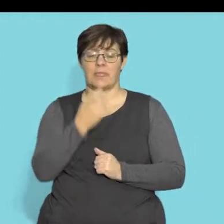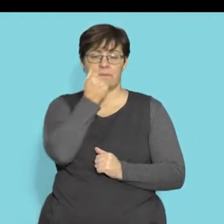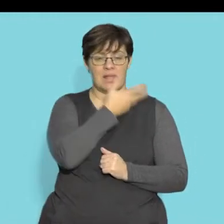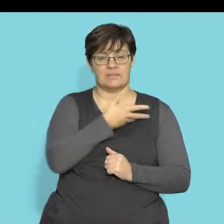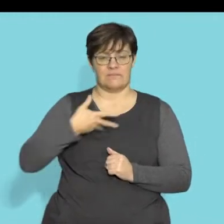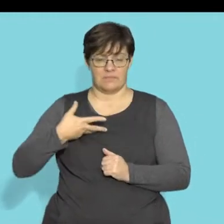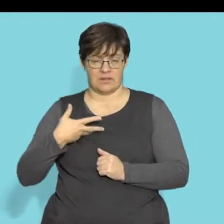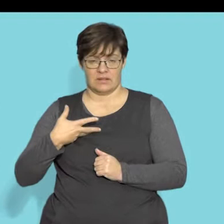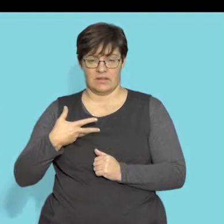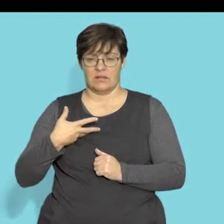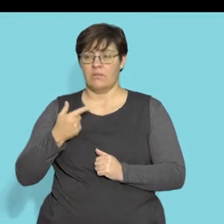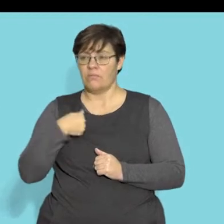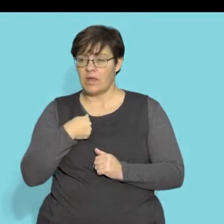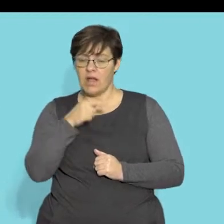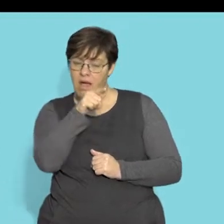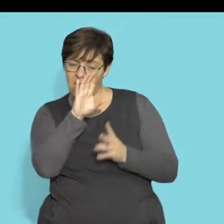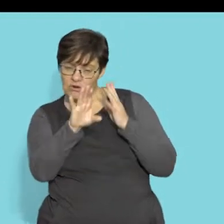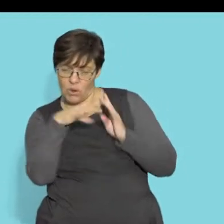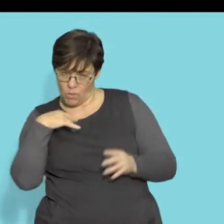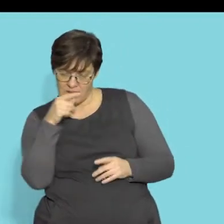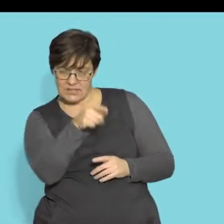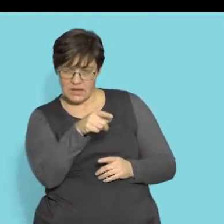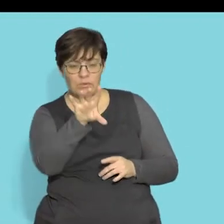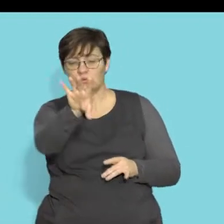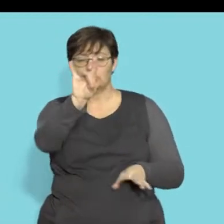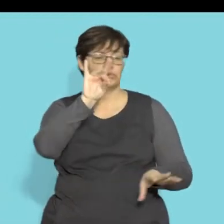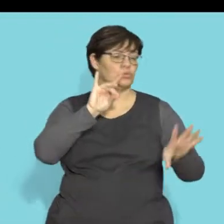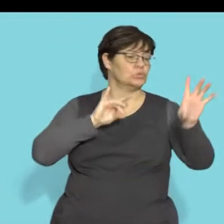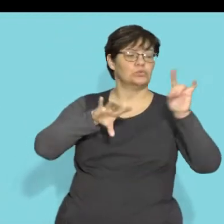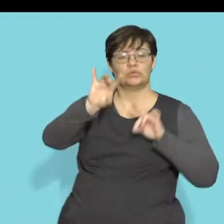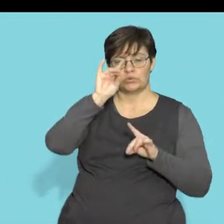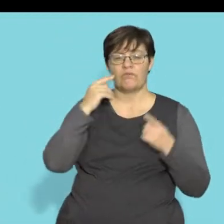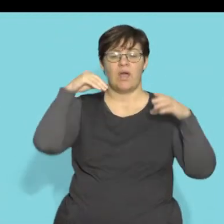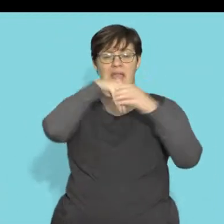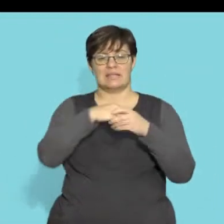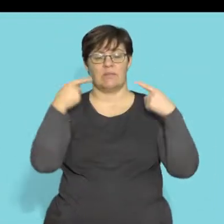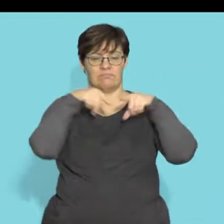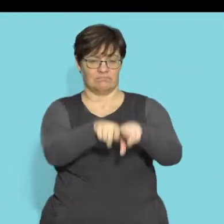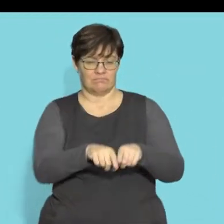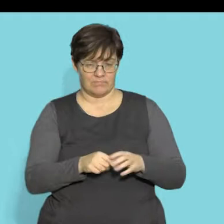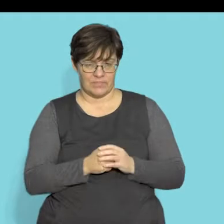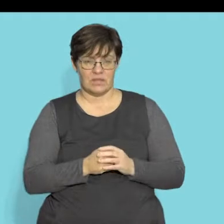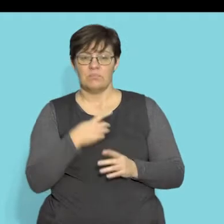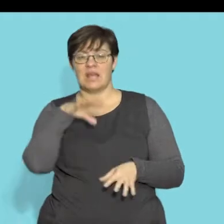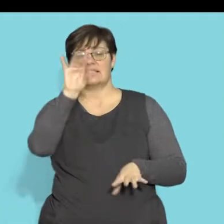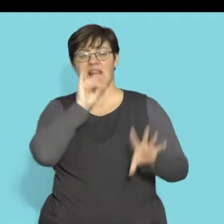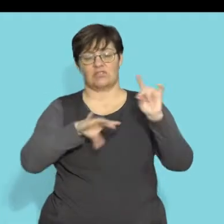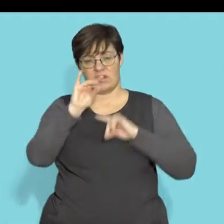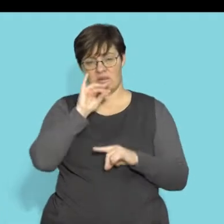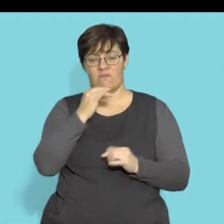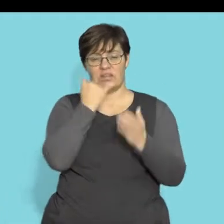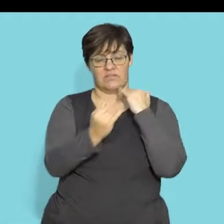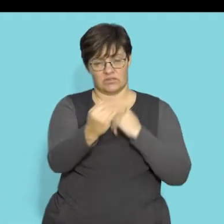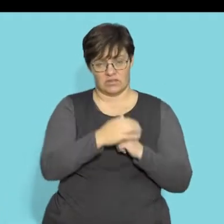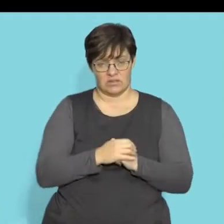and females with desired characteristics are chosen for interbreeding. Again, guys, that is selection of